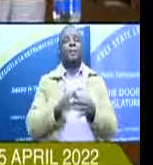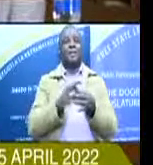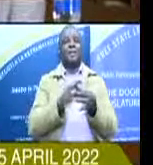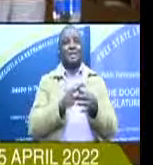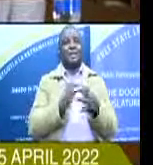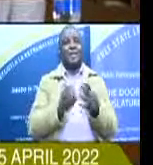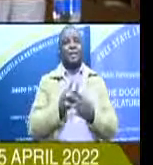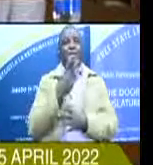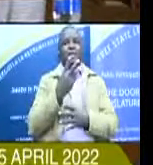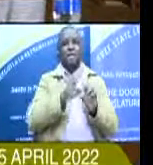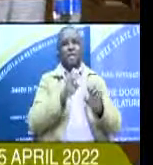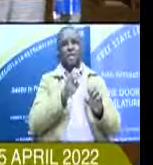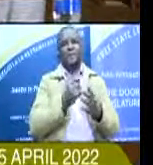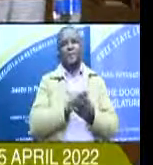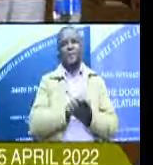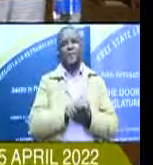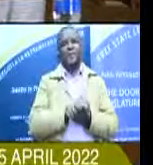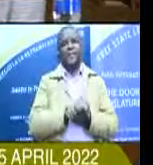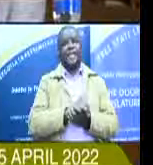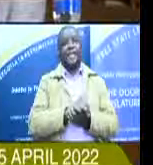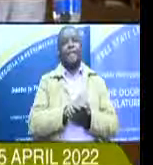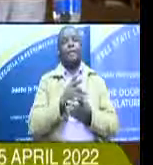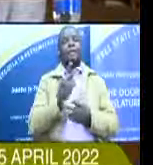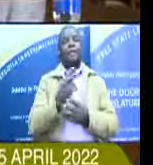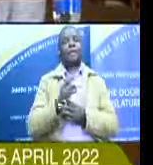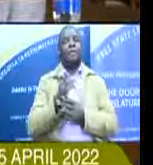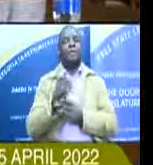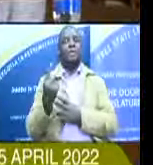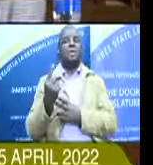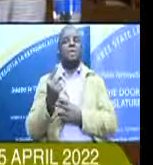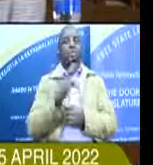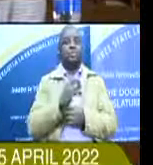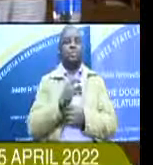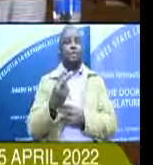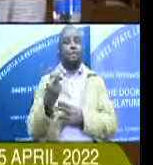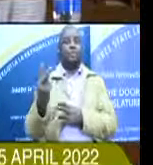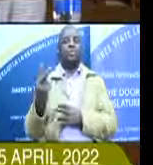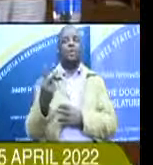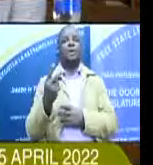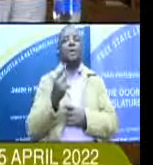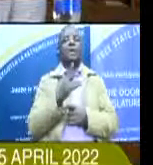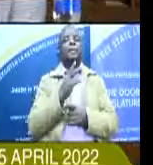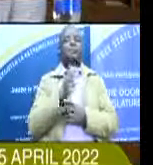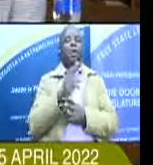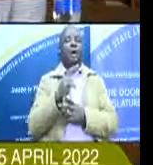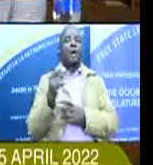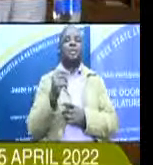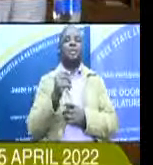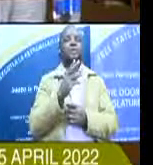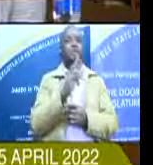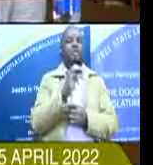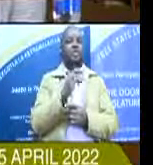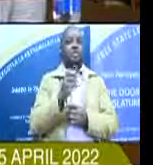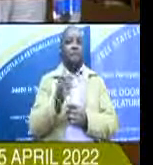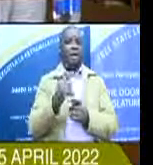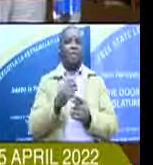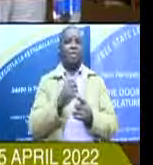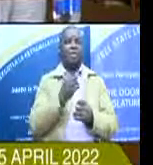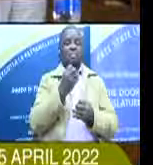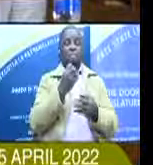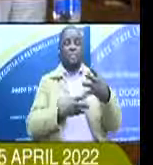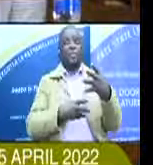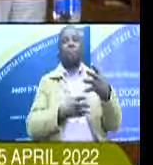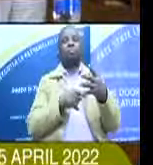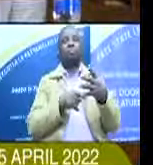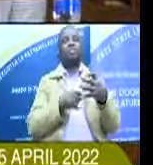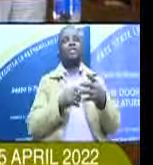outcomes. However, in 2021-22, the Boitumelo, Bongani, Ditlhabeng regional hospitals, as well as